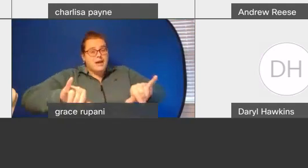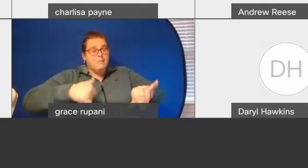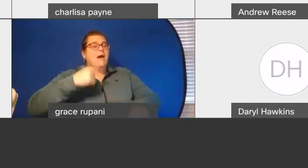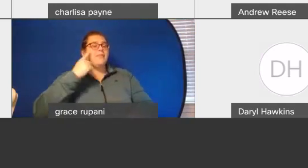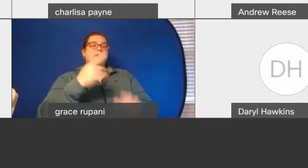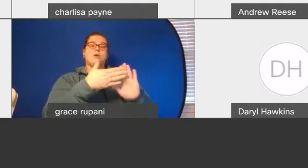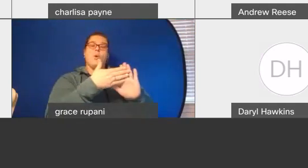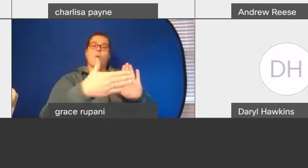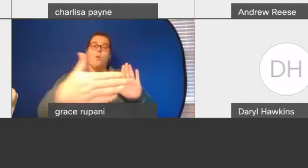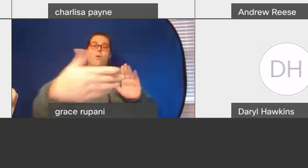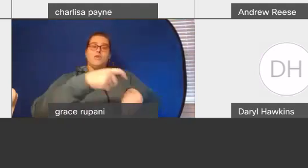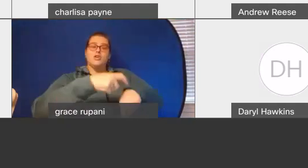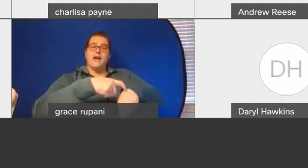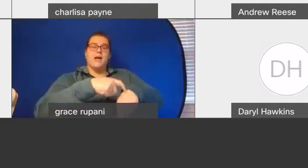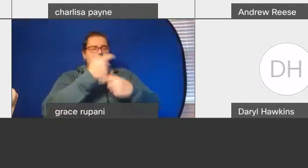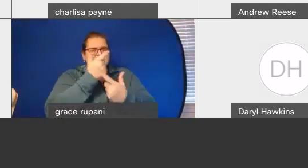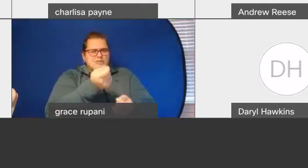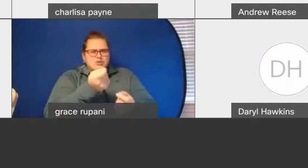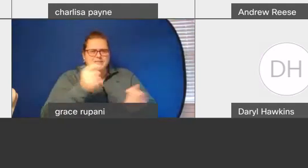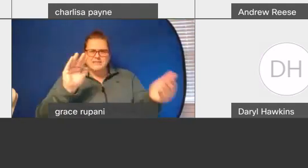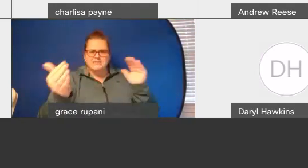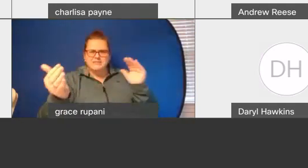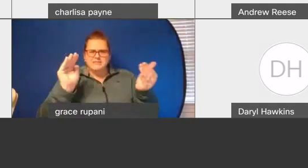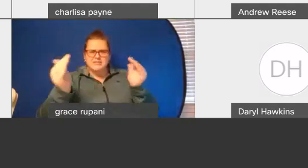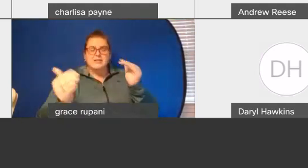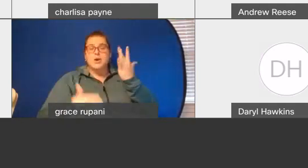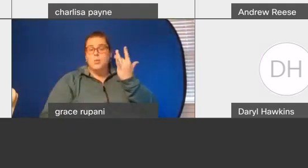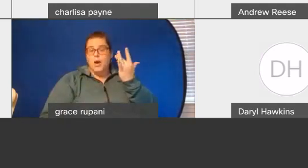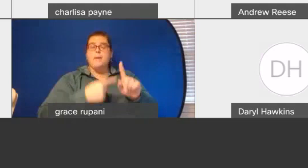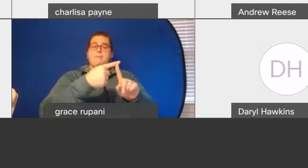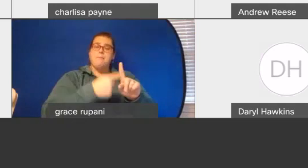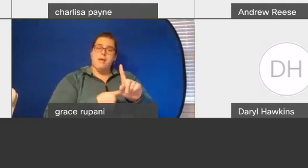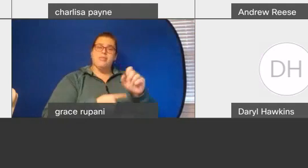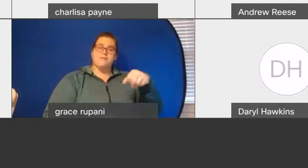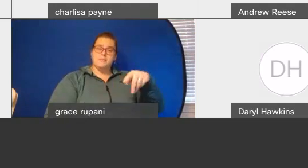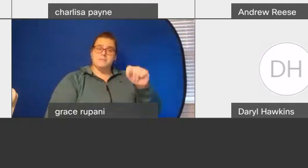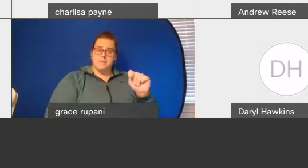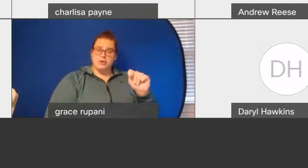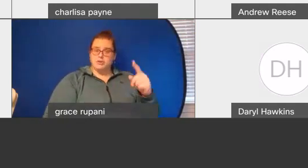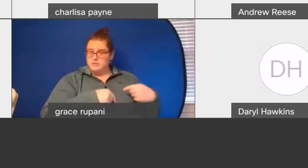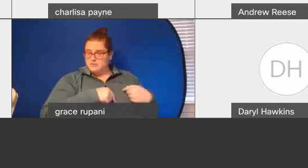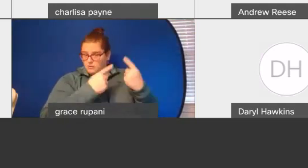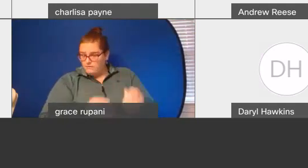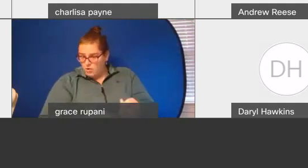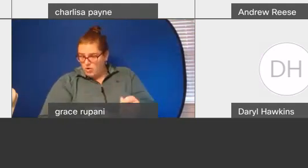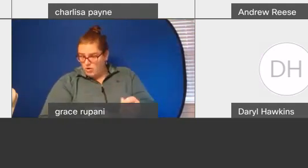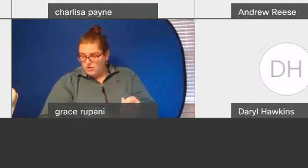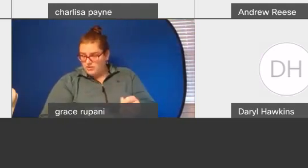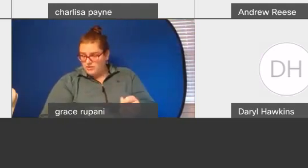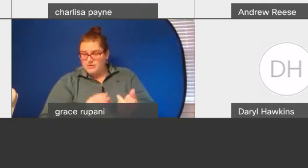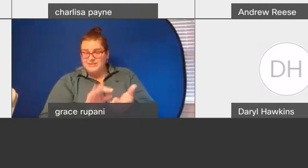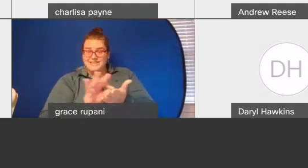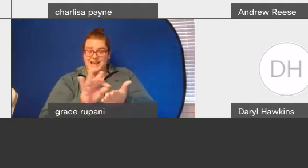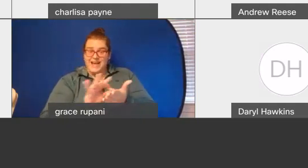because in the month of September, fortunately to date, we've had only